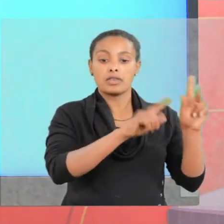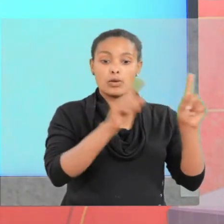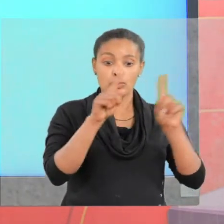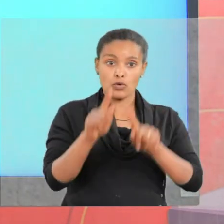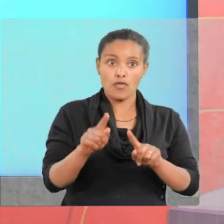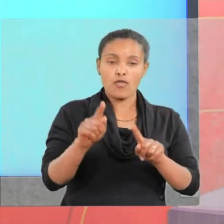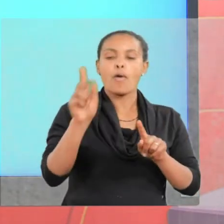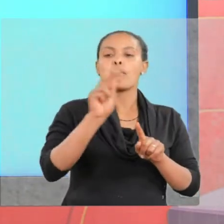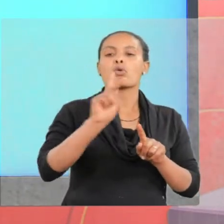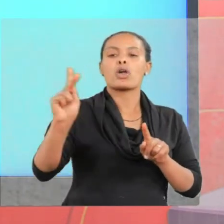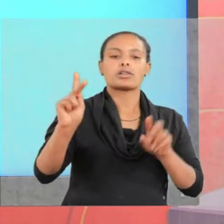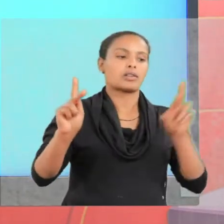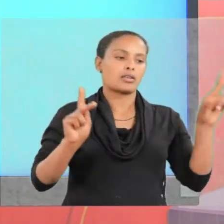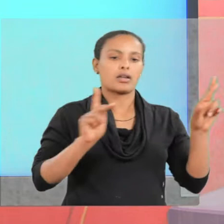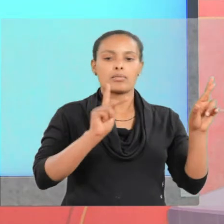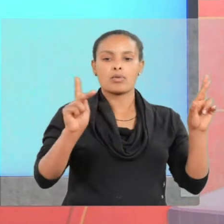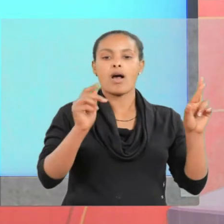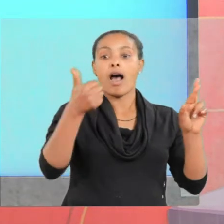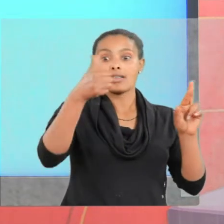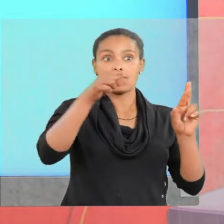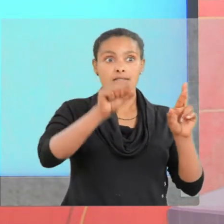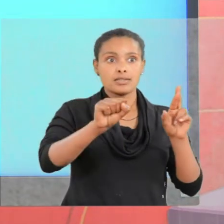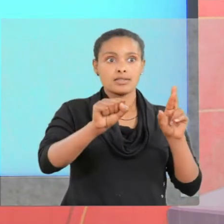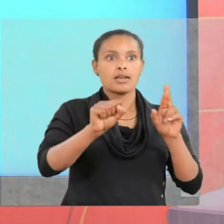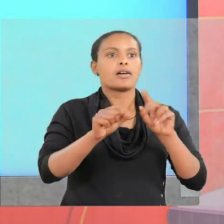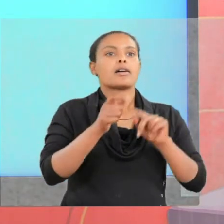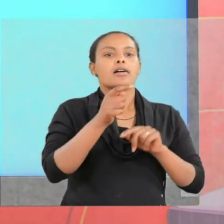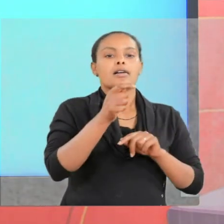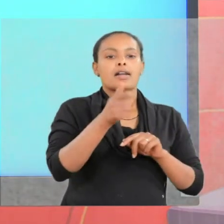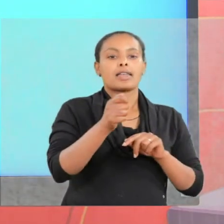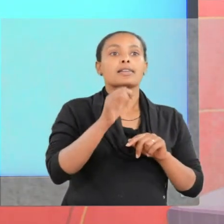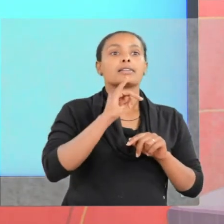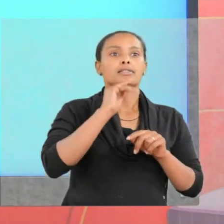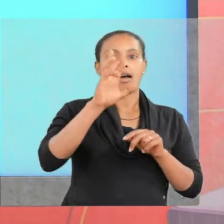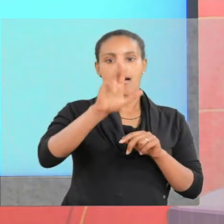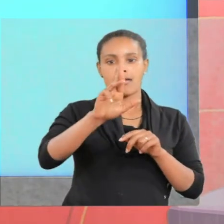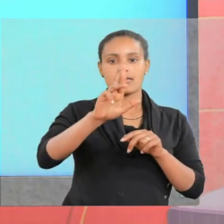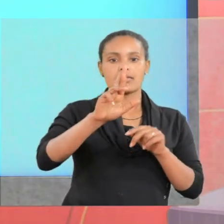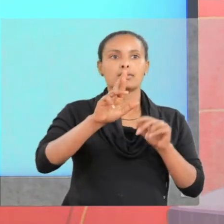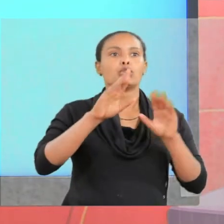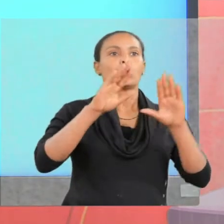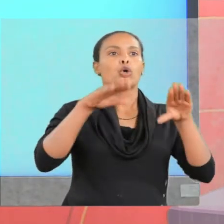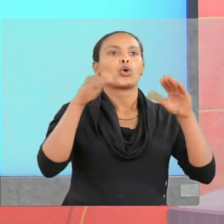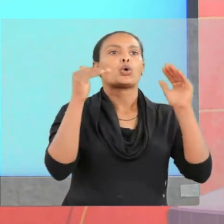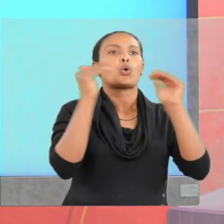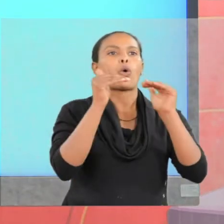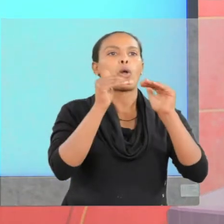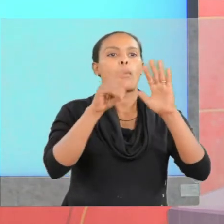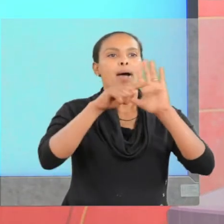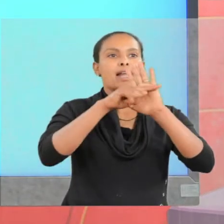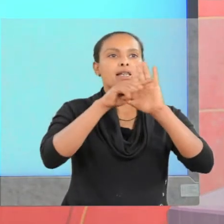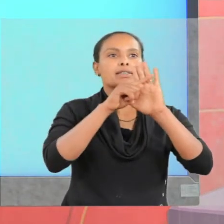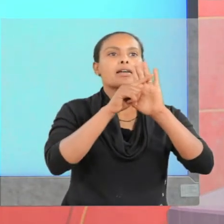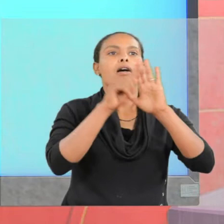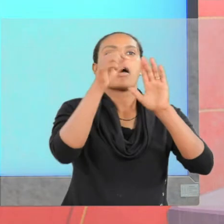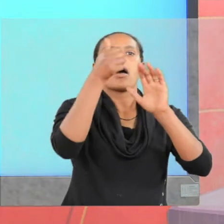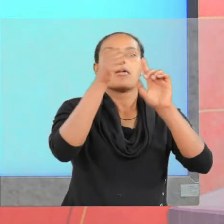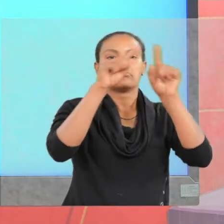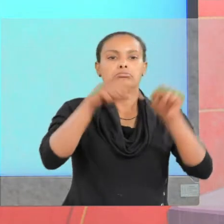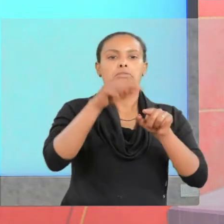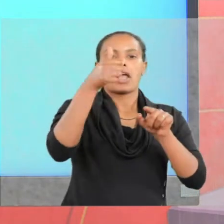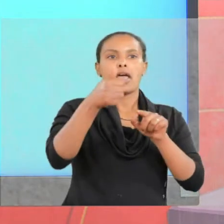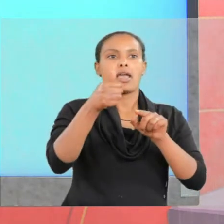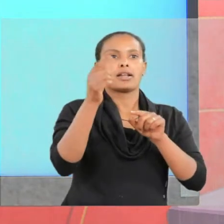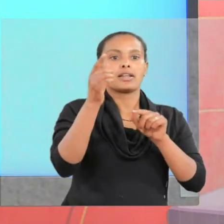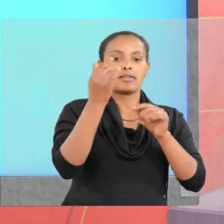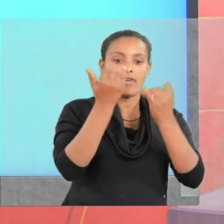of product as rate equal minus change in concentration of A divided by